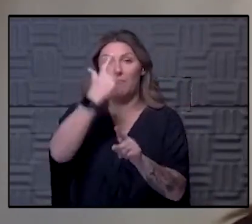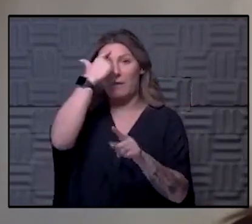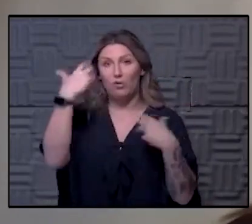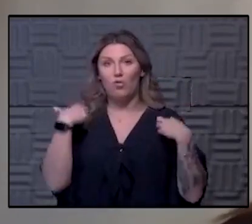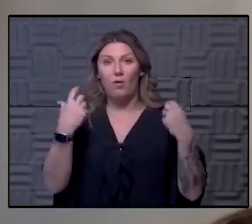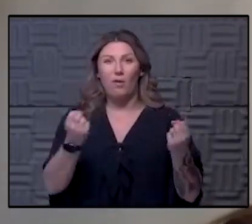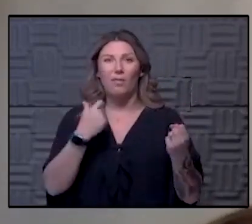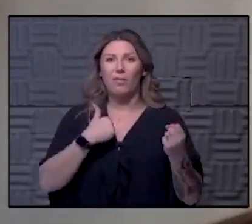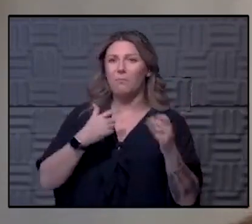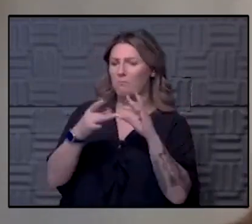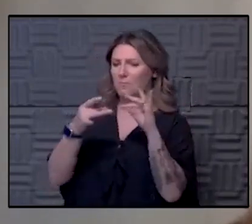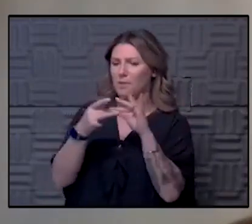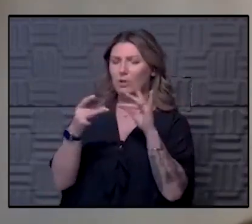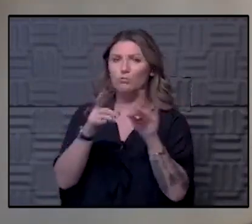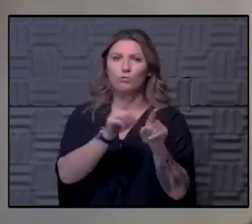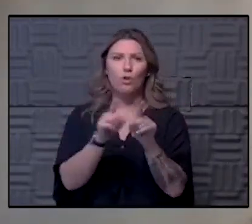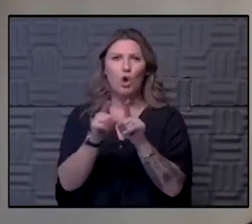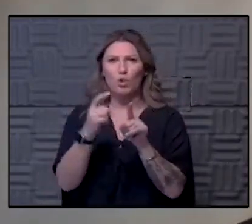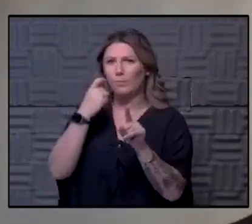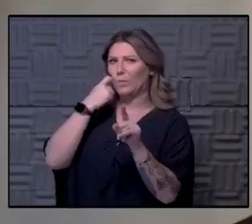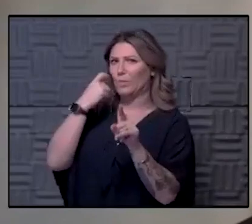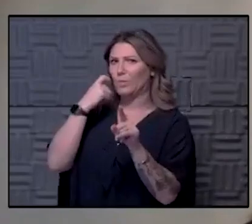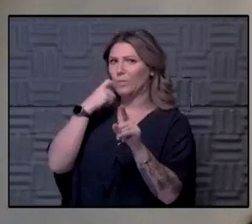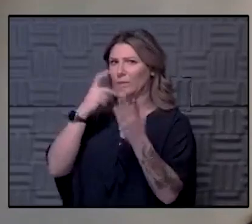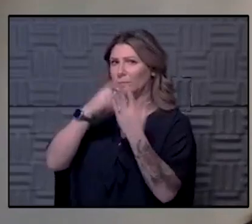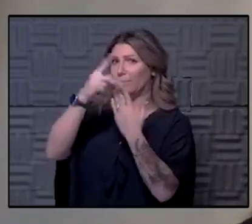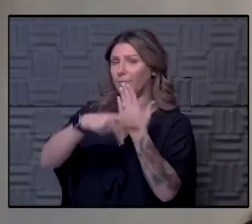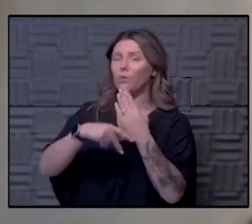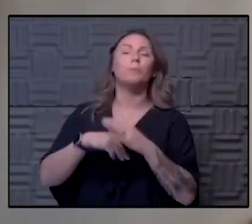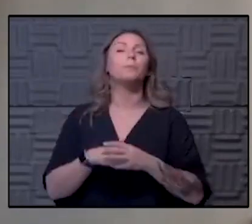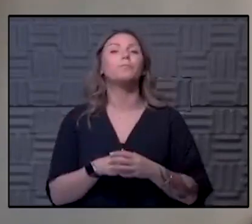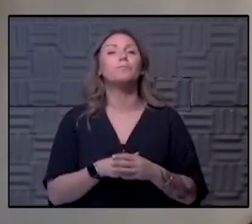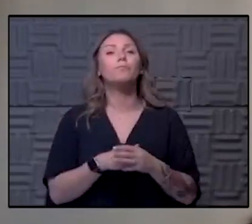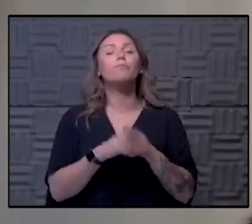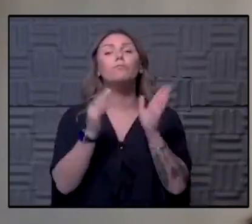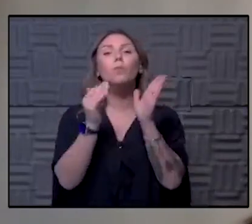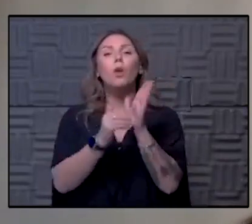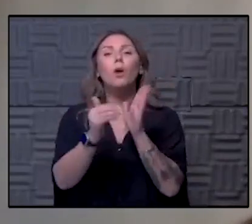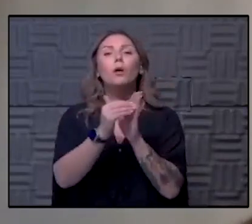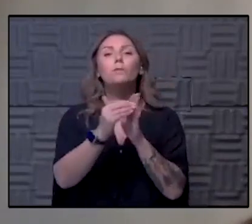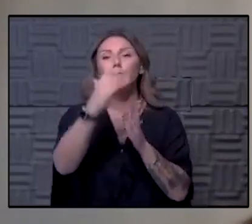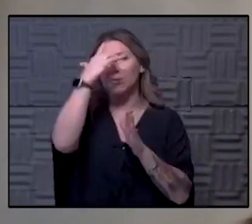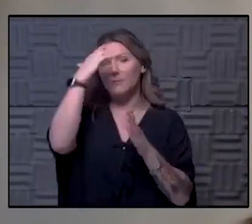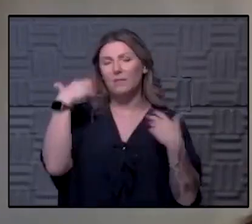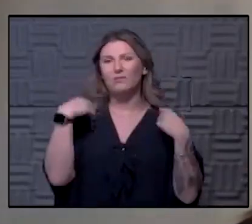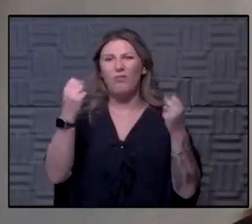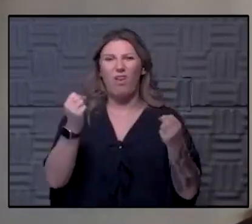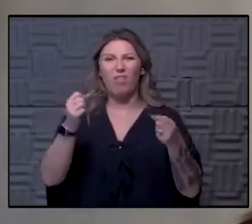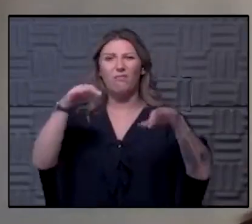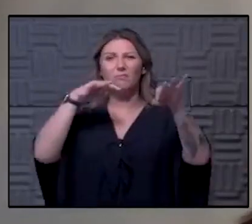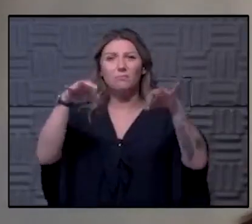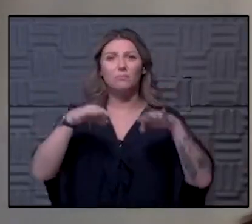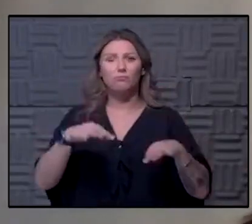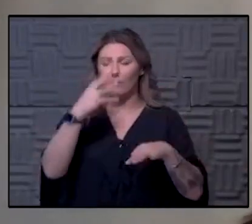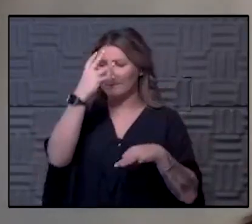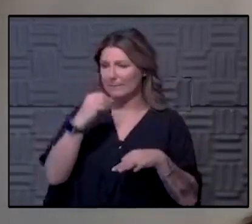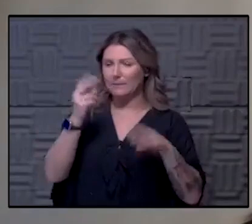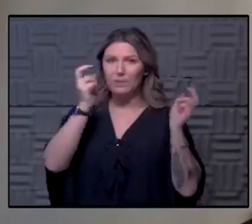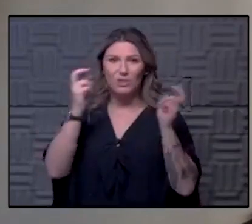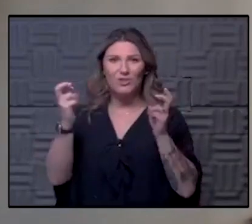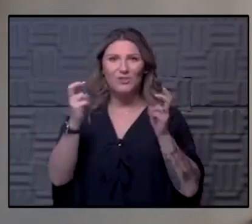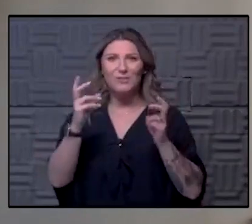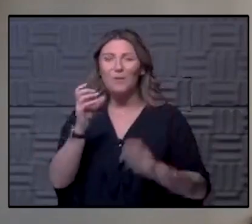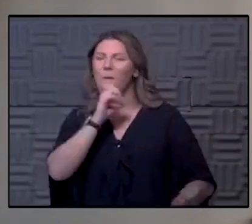And I think I mentioned on our last segment that I often describe mental health and sleep issues like an old married